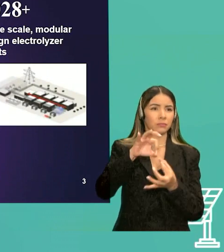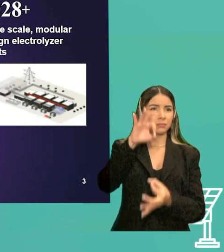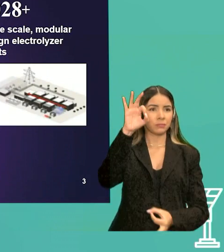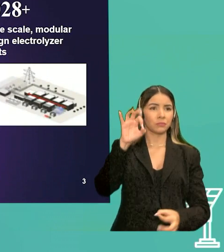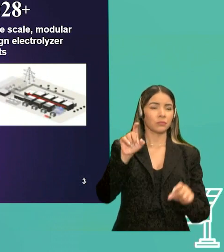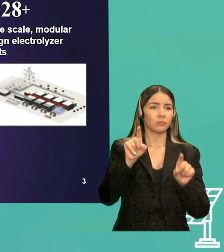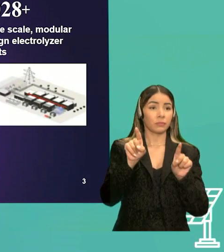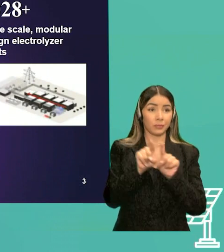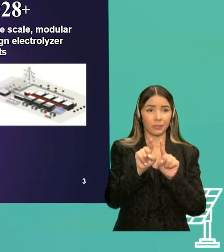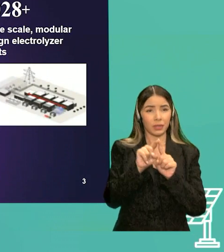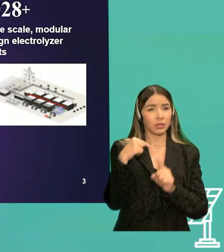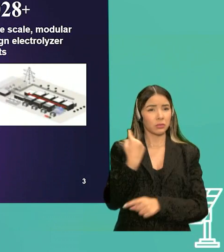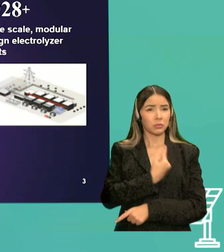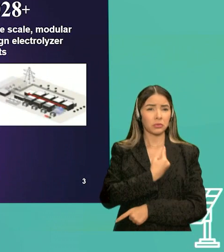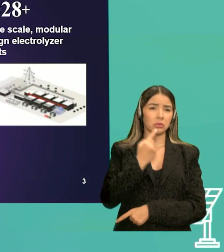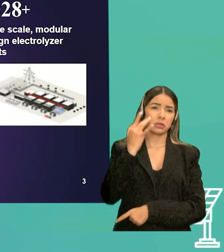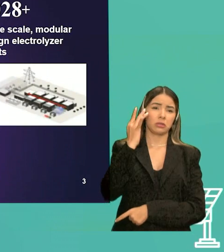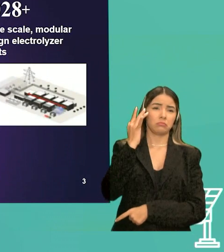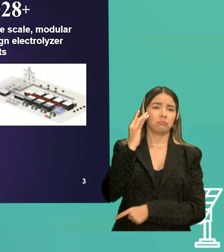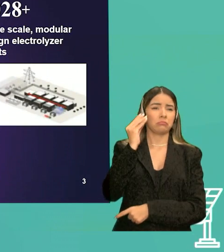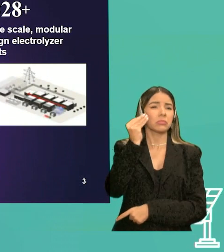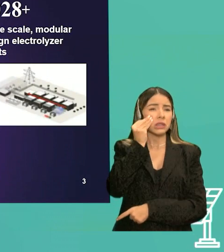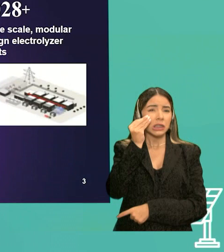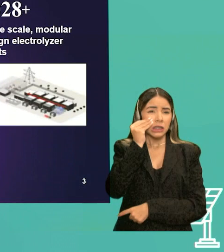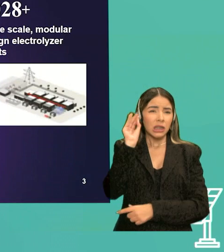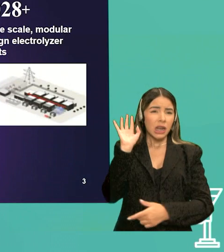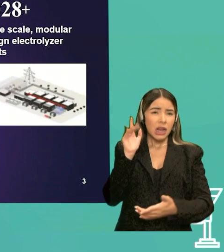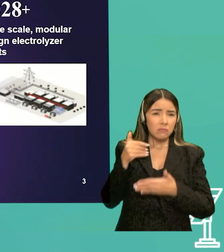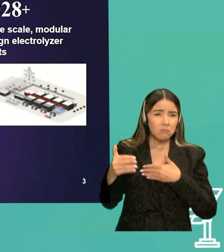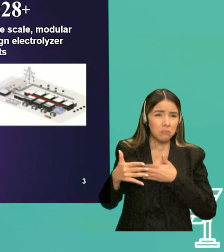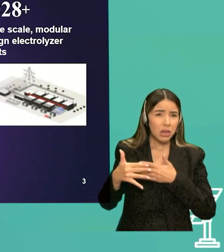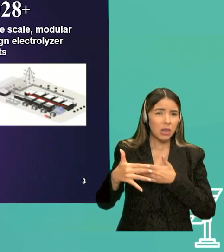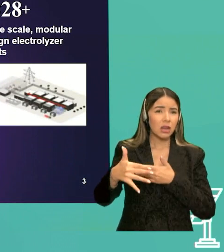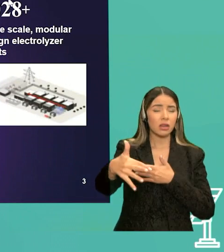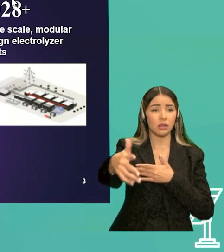trend to the next years is to continue to take